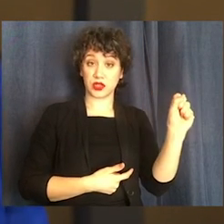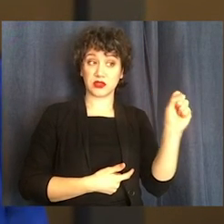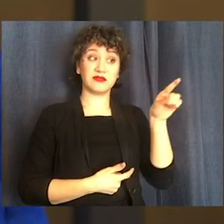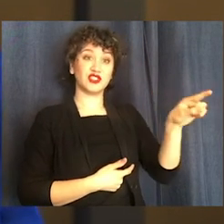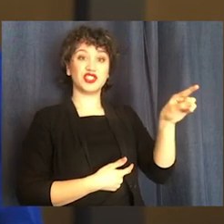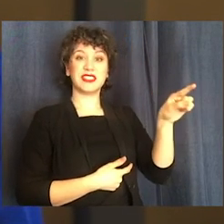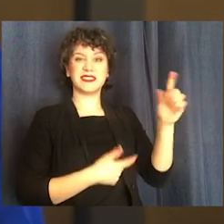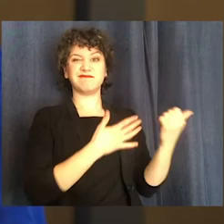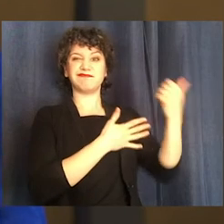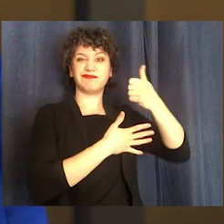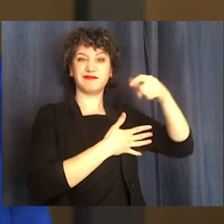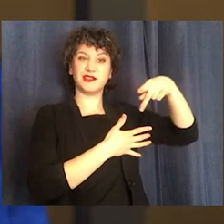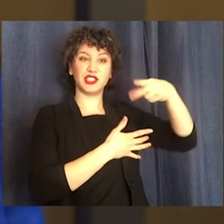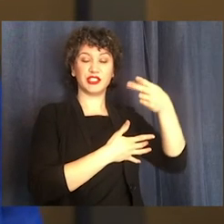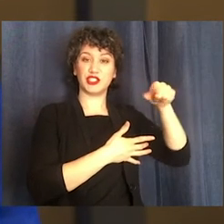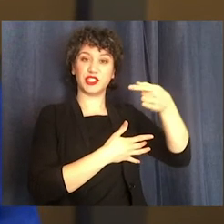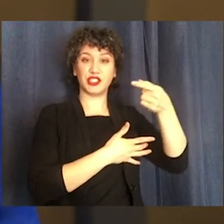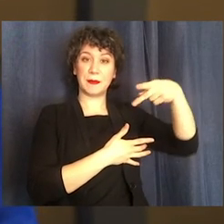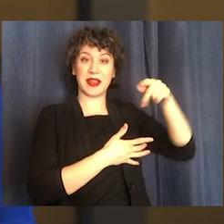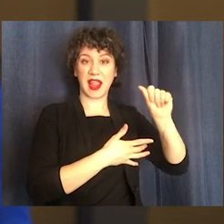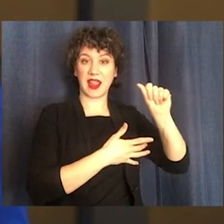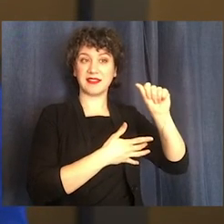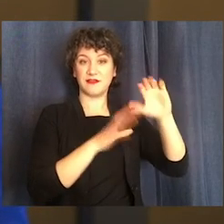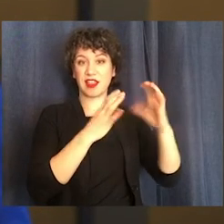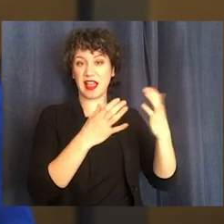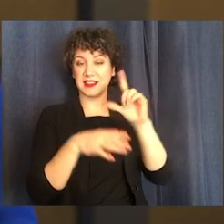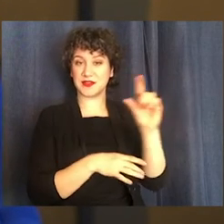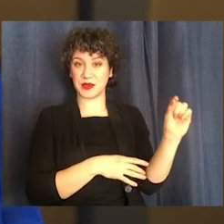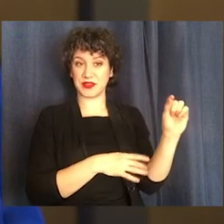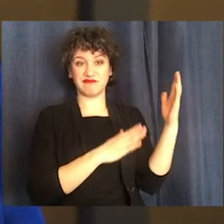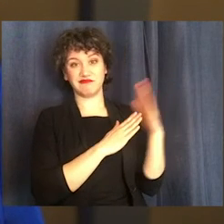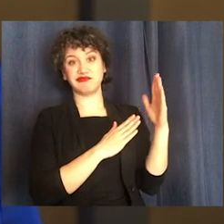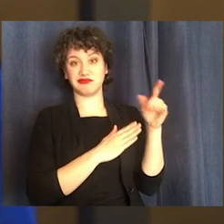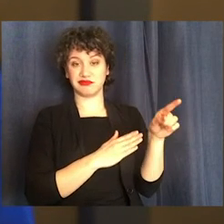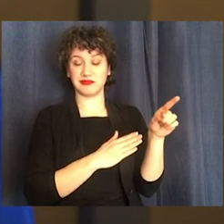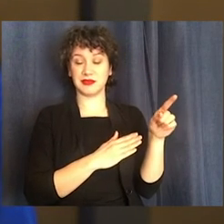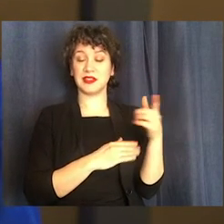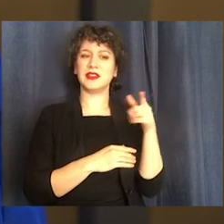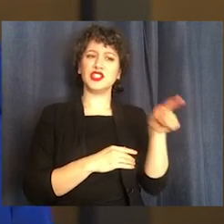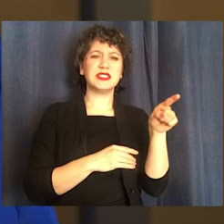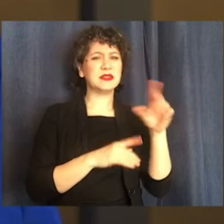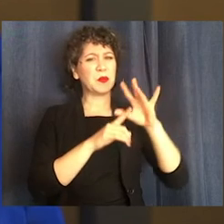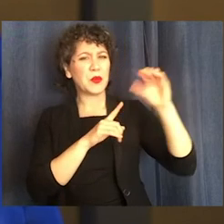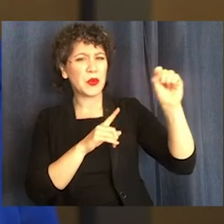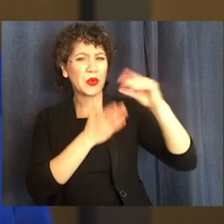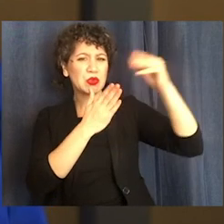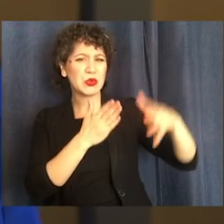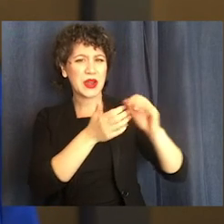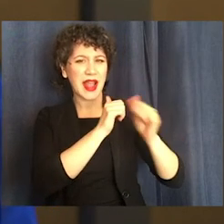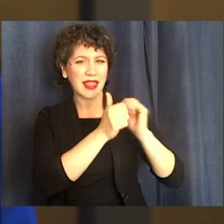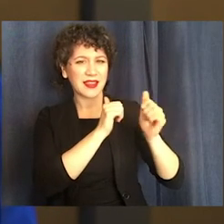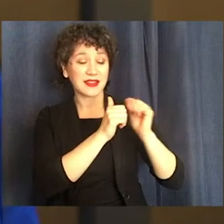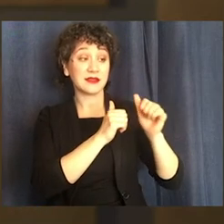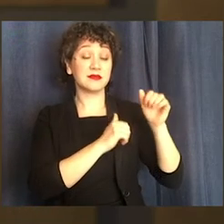As a student, IB candidate, runner, and skier, Sophia is exceptional. I